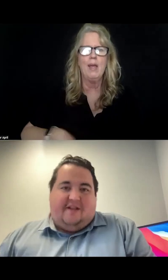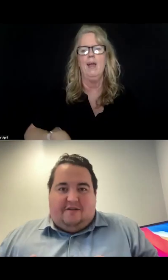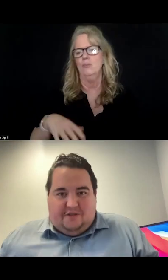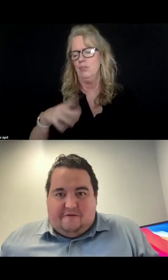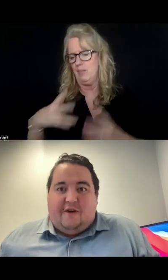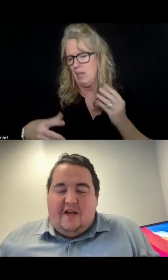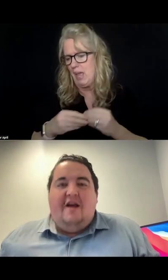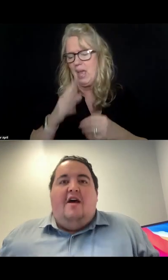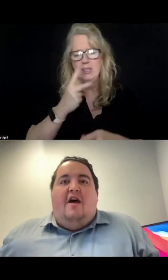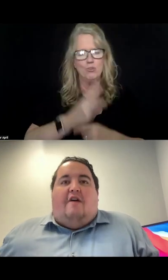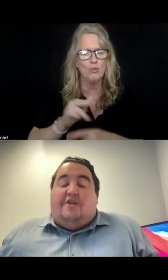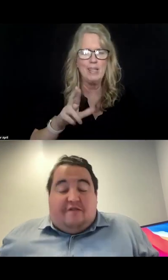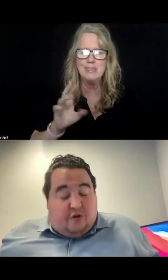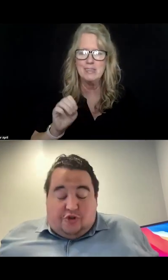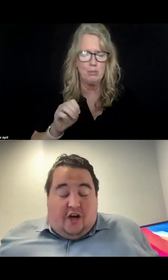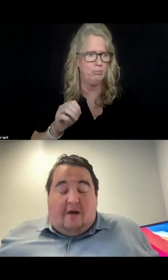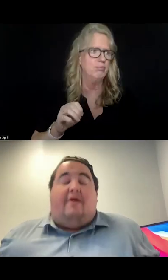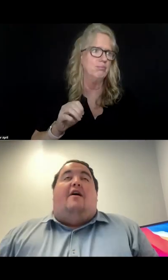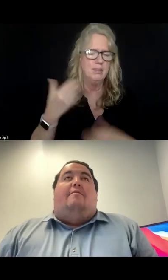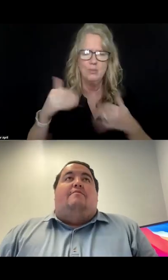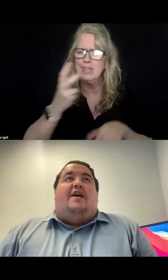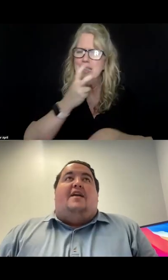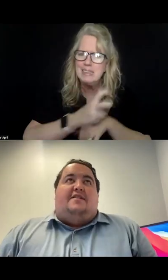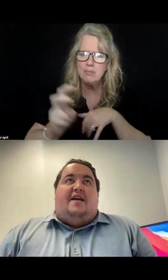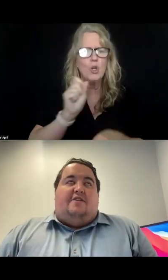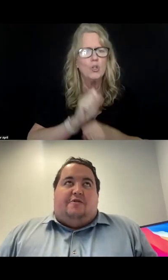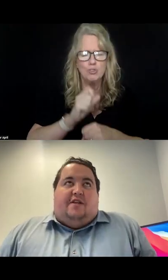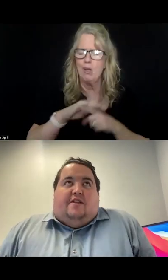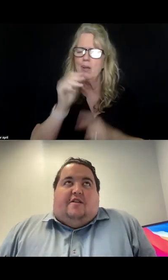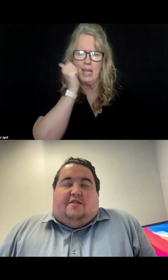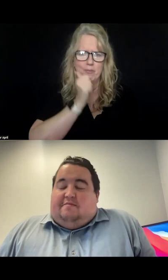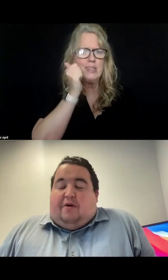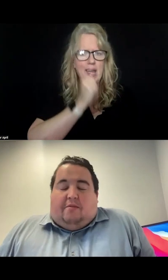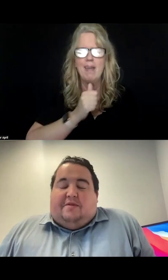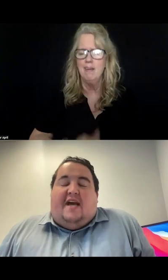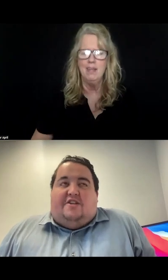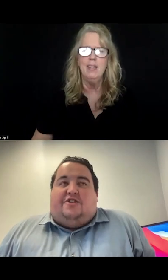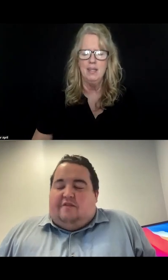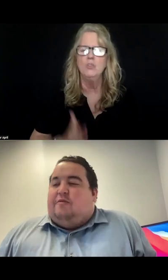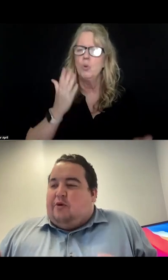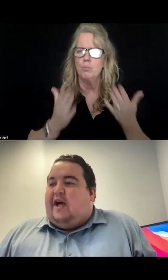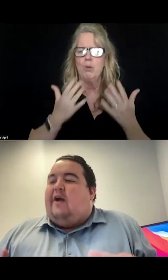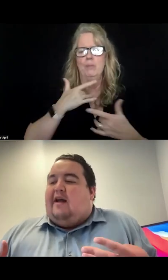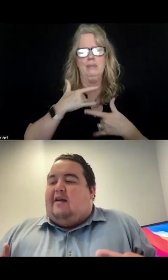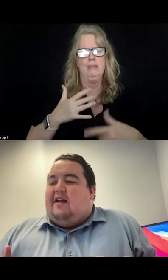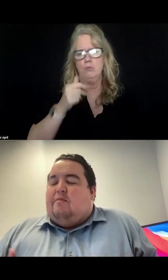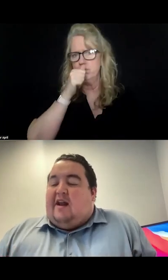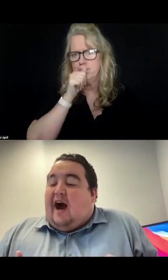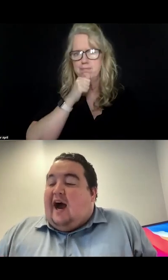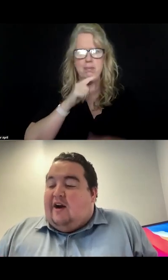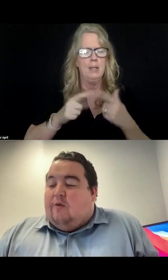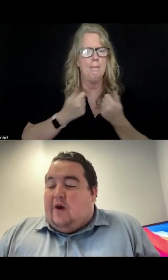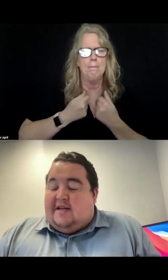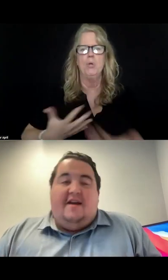top of that. That's obviously a very difficult job, day in and day out. So they probably tend to suffer burnout at